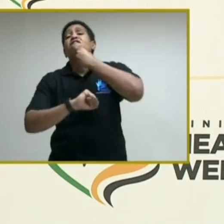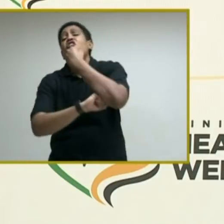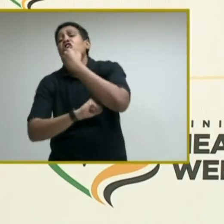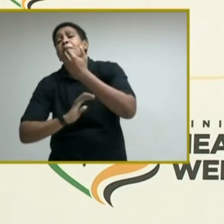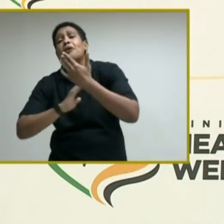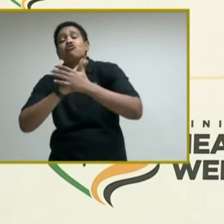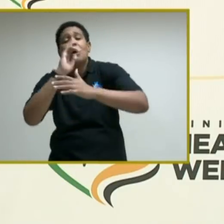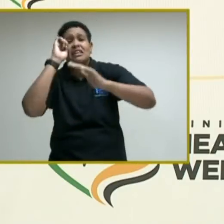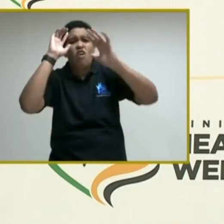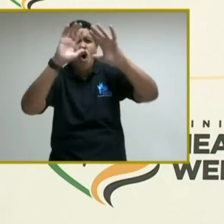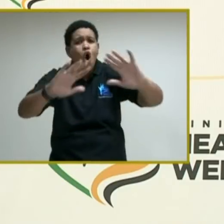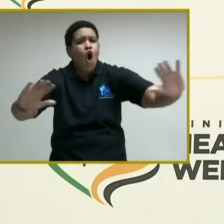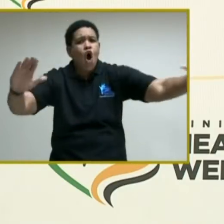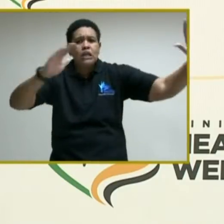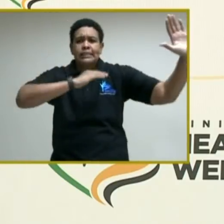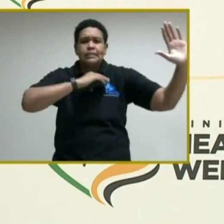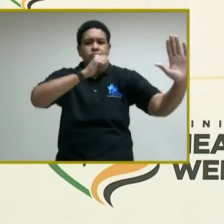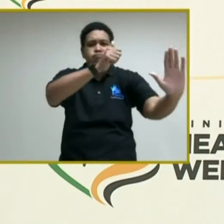of each citizen.